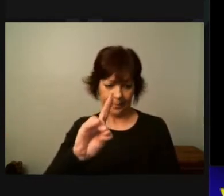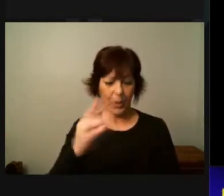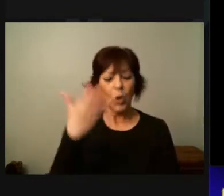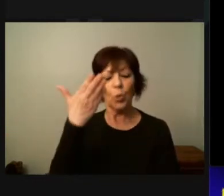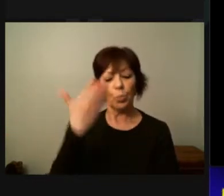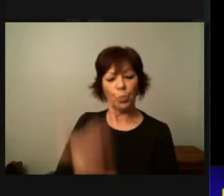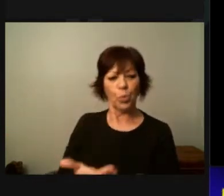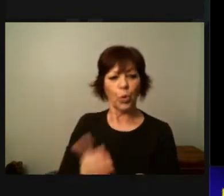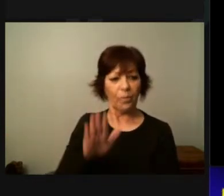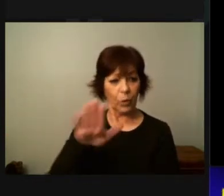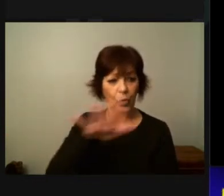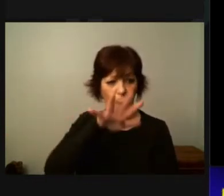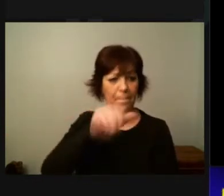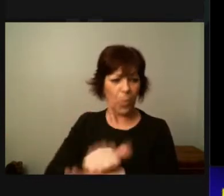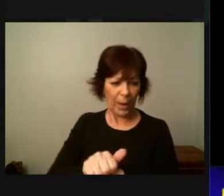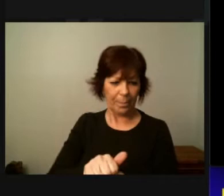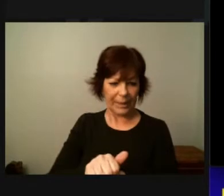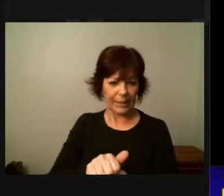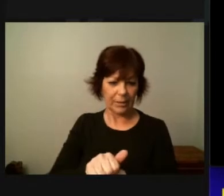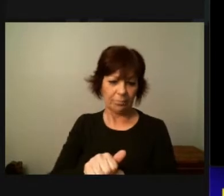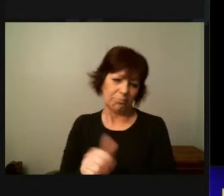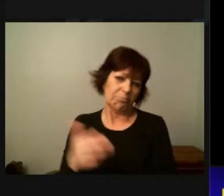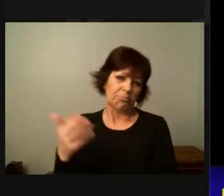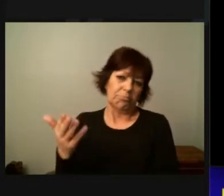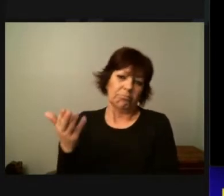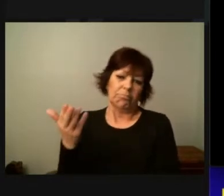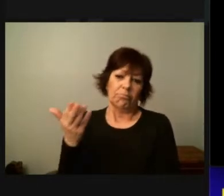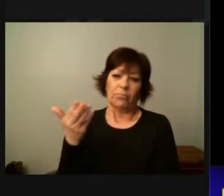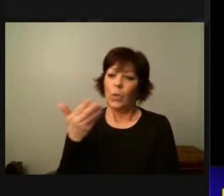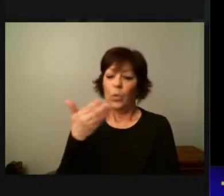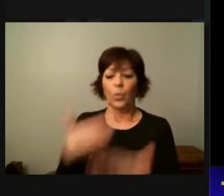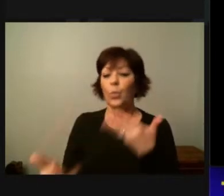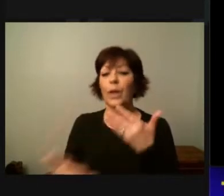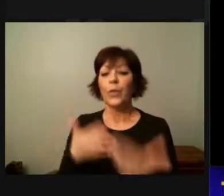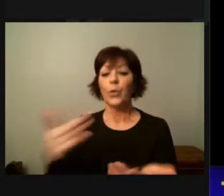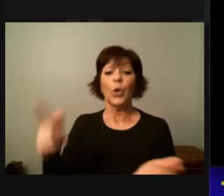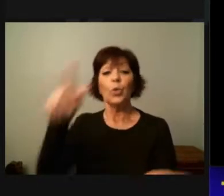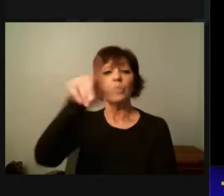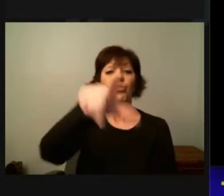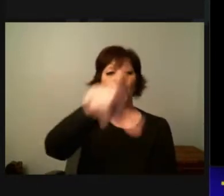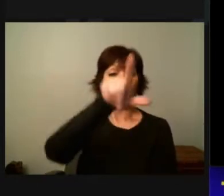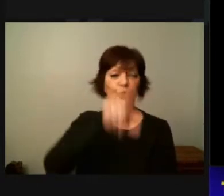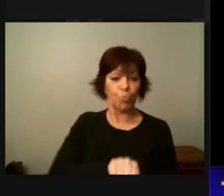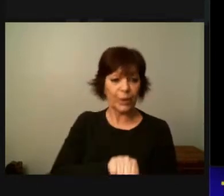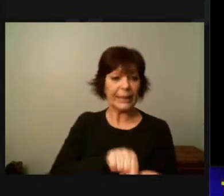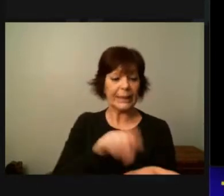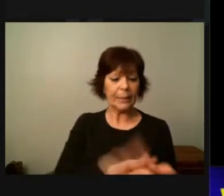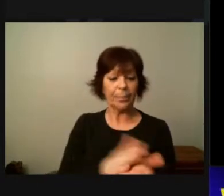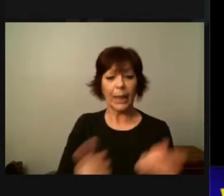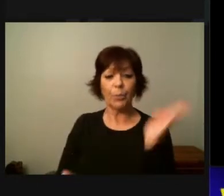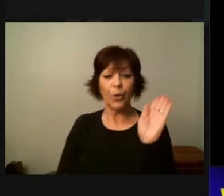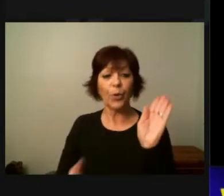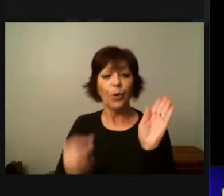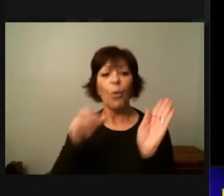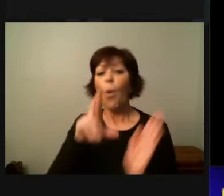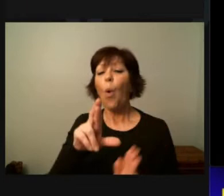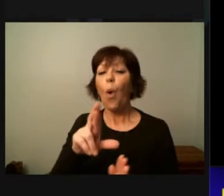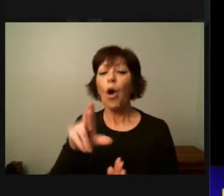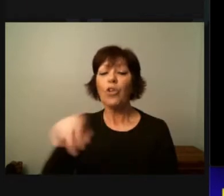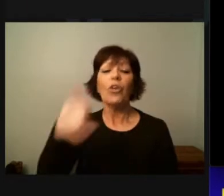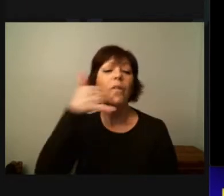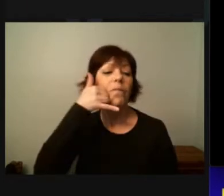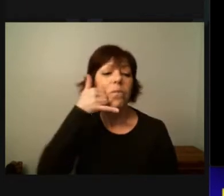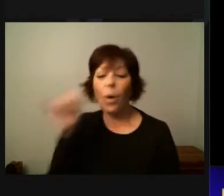of your appointment, whether it's, as Frank said, whether you've printed it out on a piece of paper or whether it's in your cell